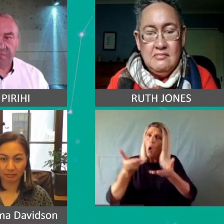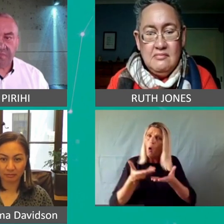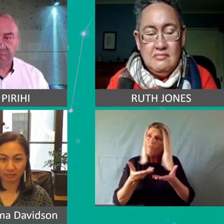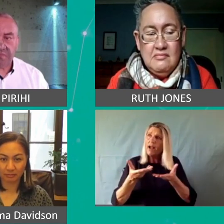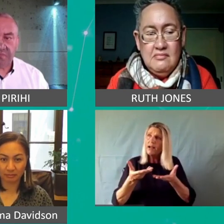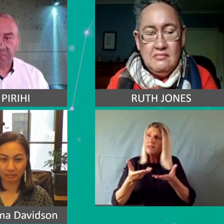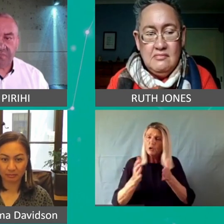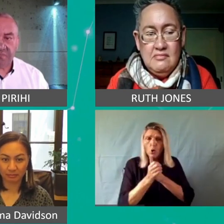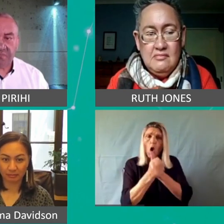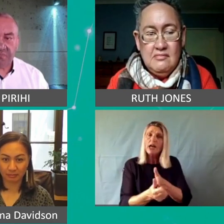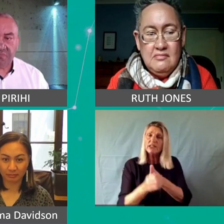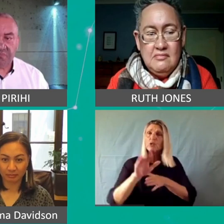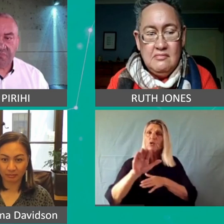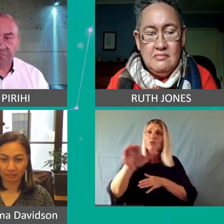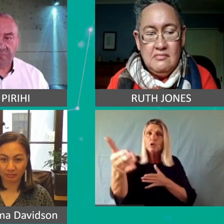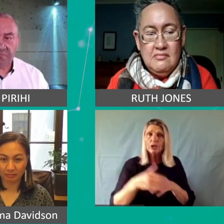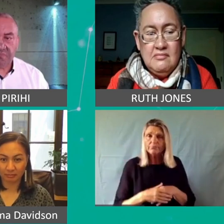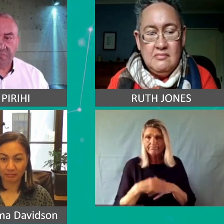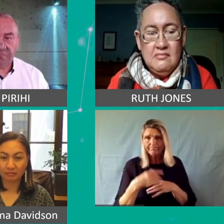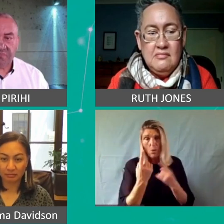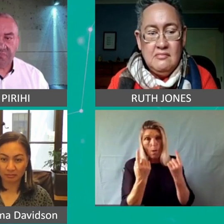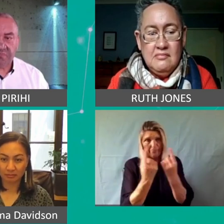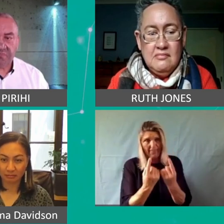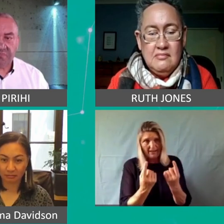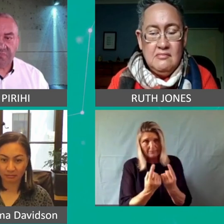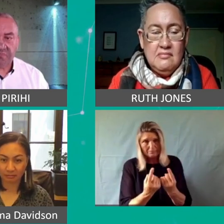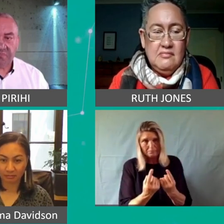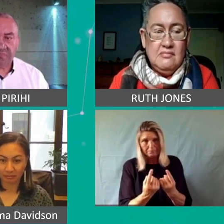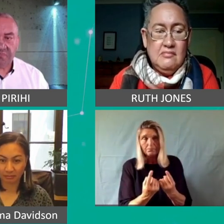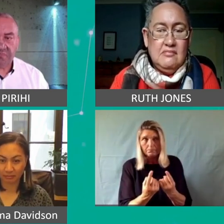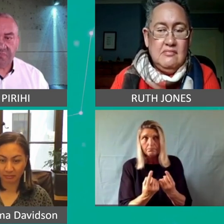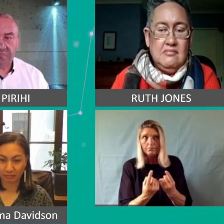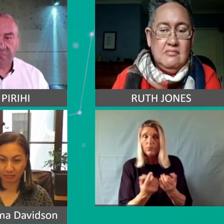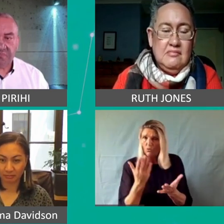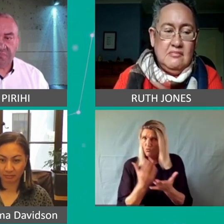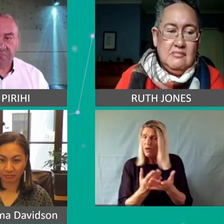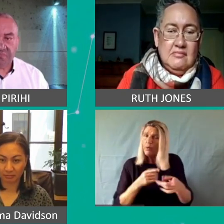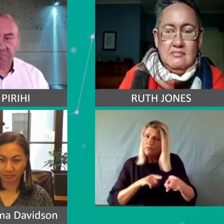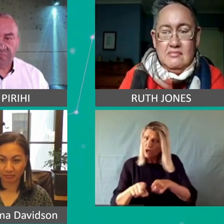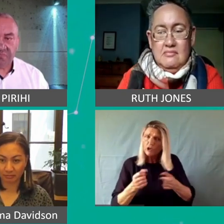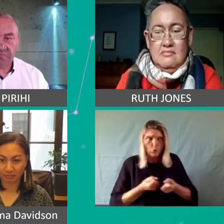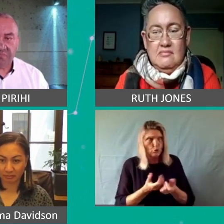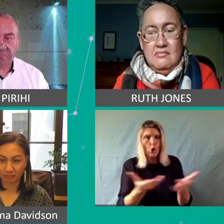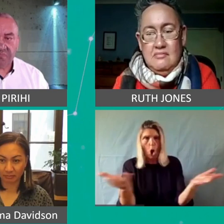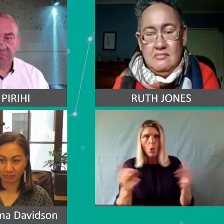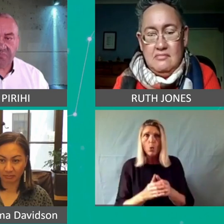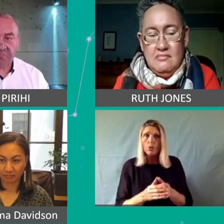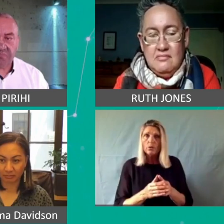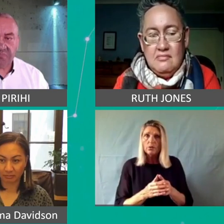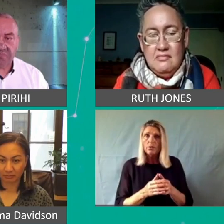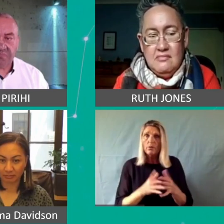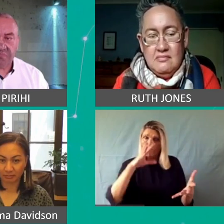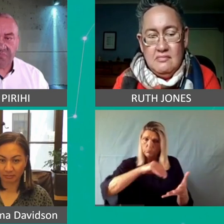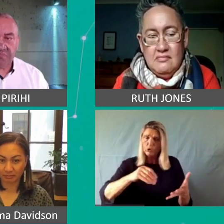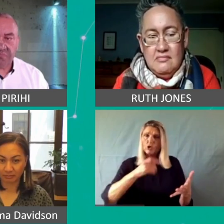the future. And one of the things that, you know, we've really tried to demonstrate in these reports